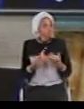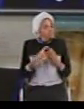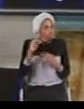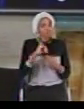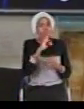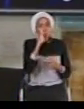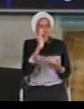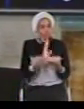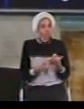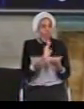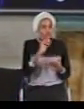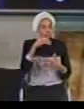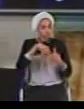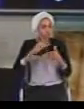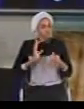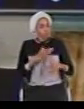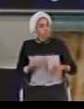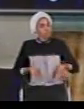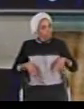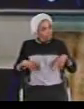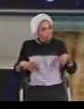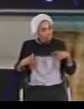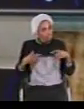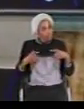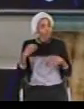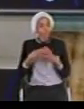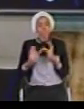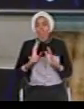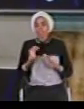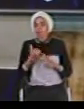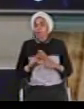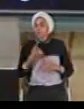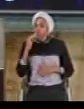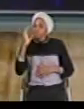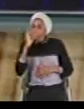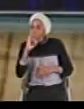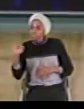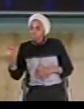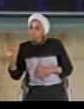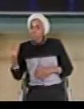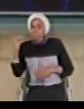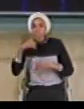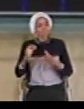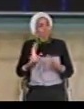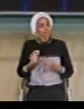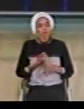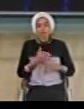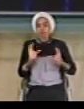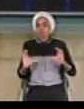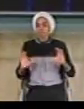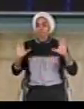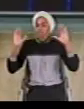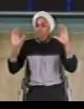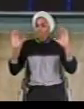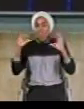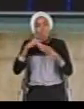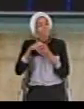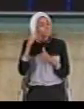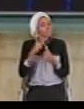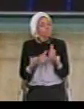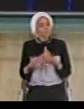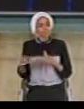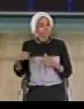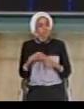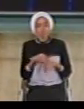glory in our lives, in our preaching, in our commitment, in everything we